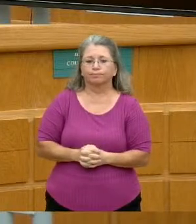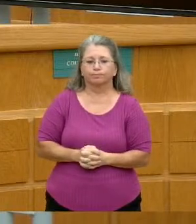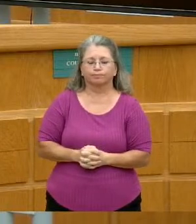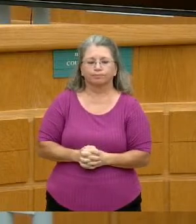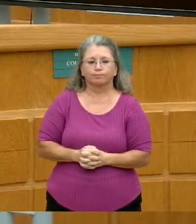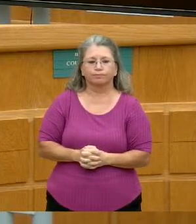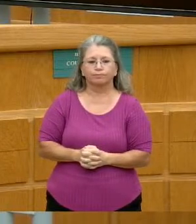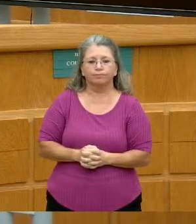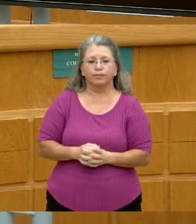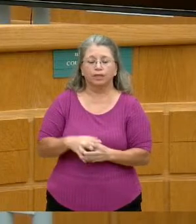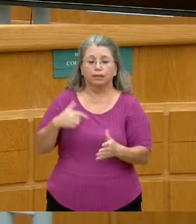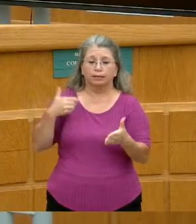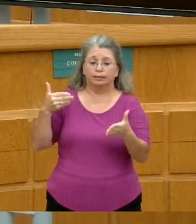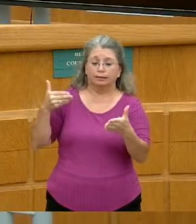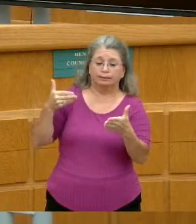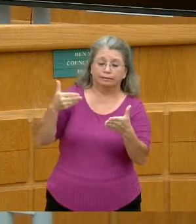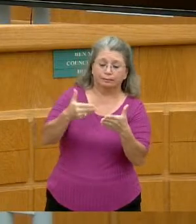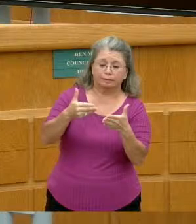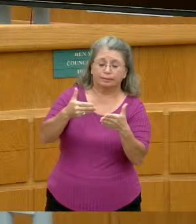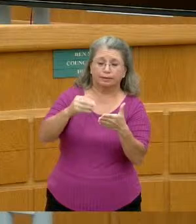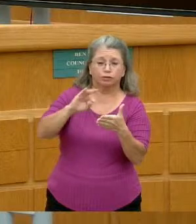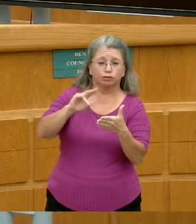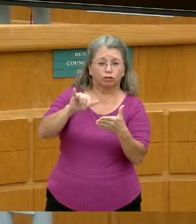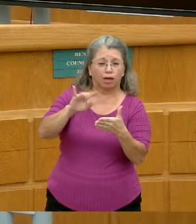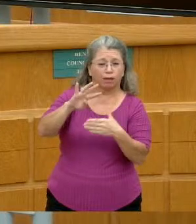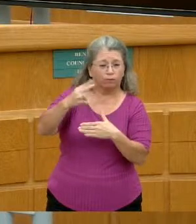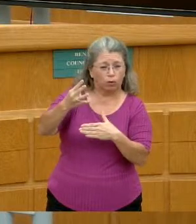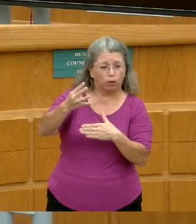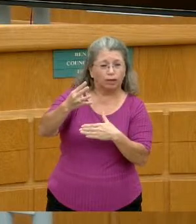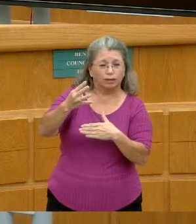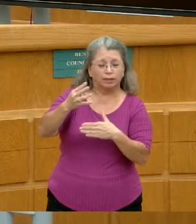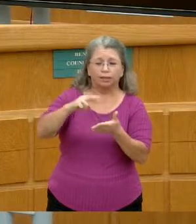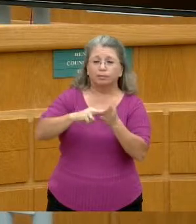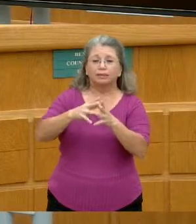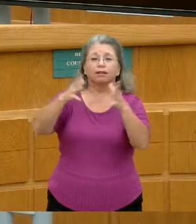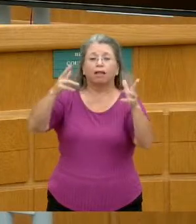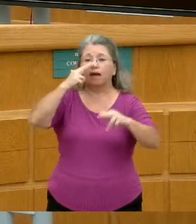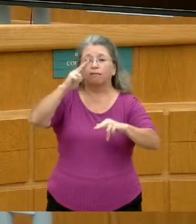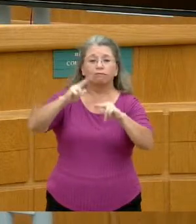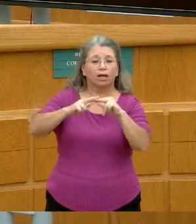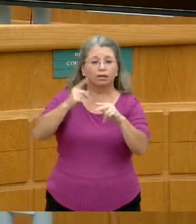We're coming up on the 4th of July, and that means a lot of fun for a lot of people.